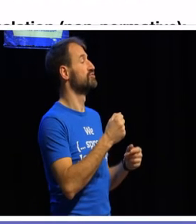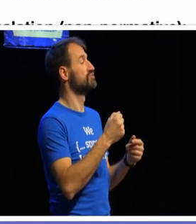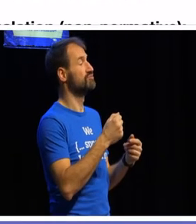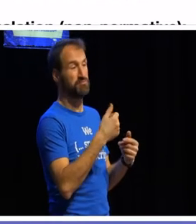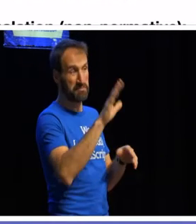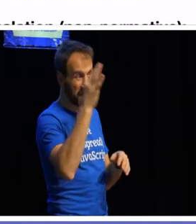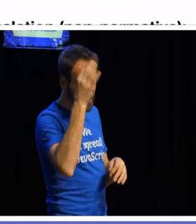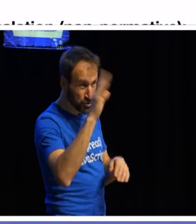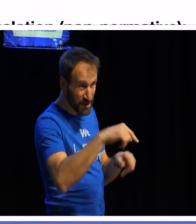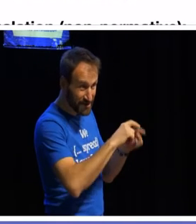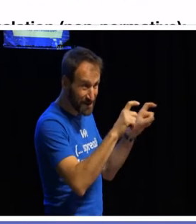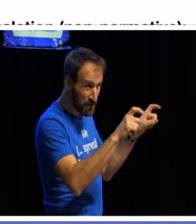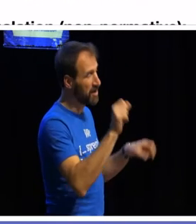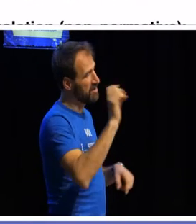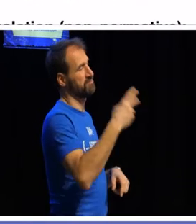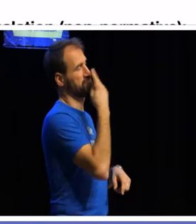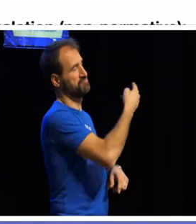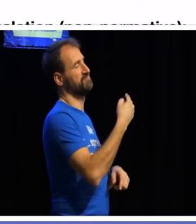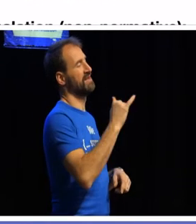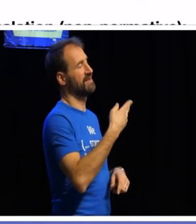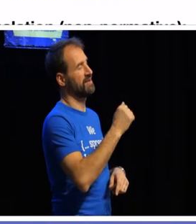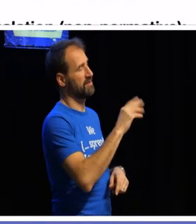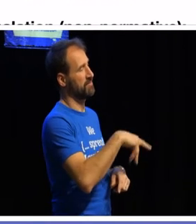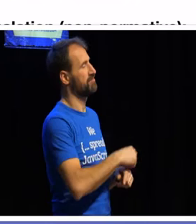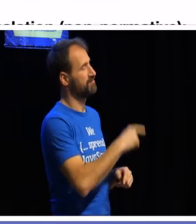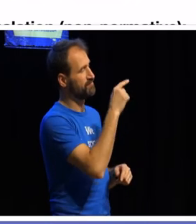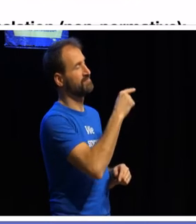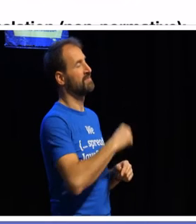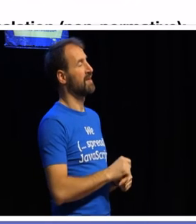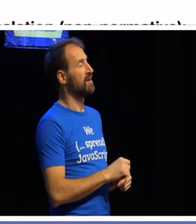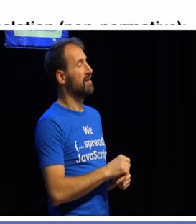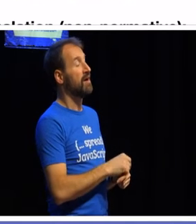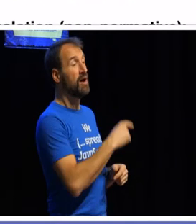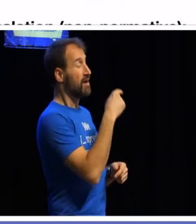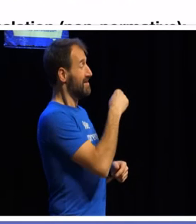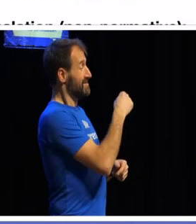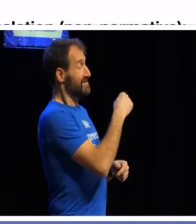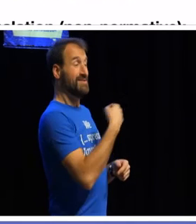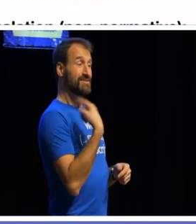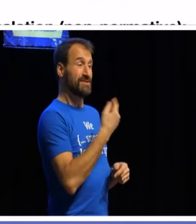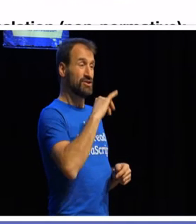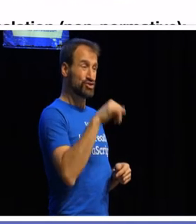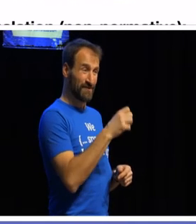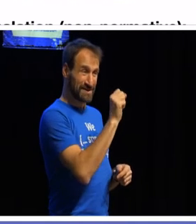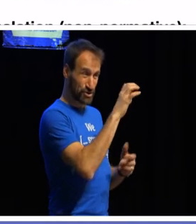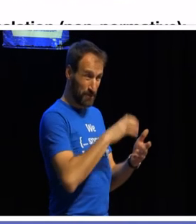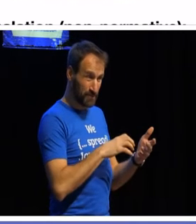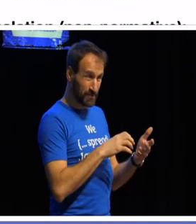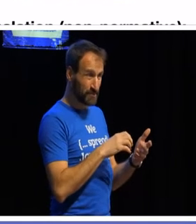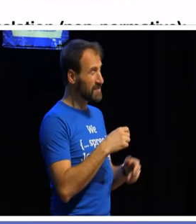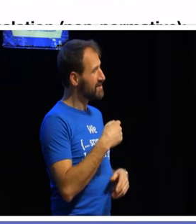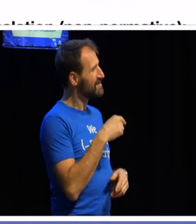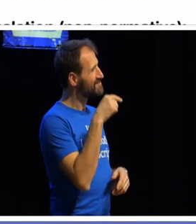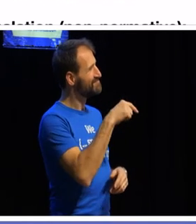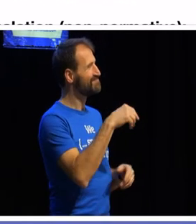implementation. I'm really excited about streams landing in JavaScript because, well, it's about time. Because we've had streams